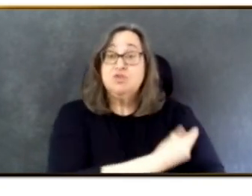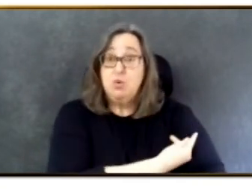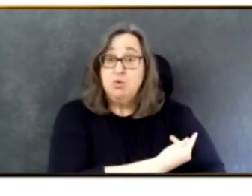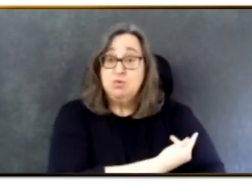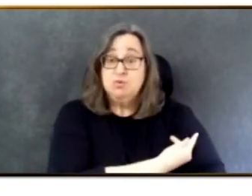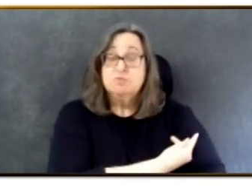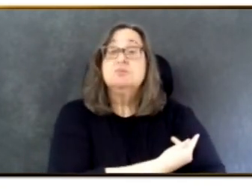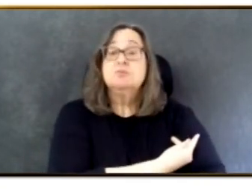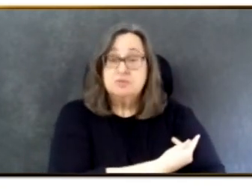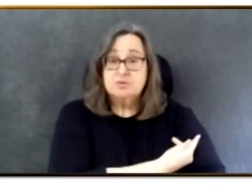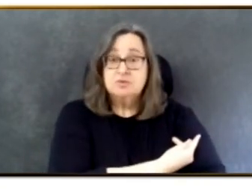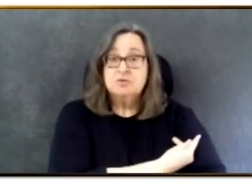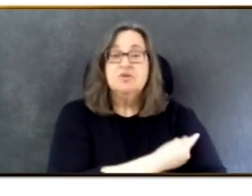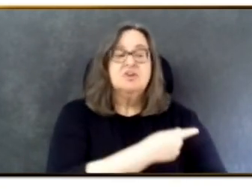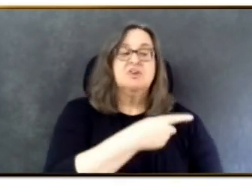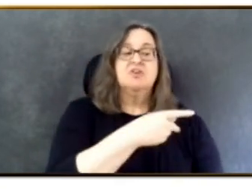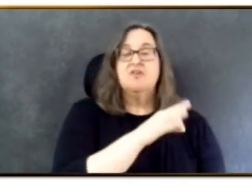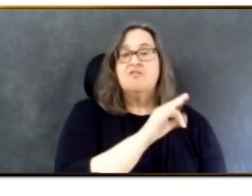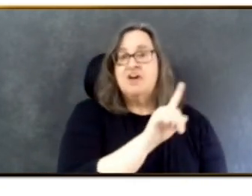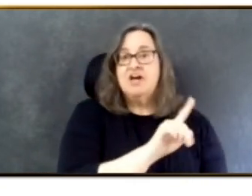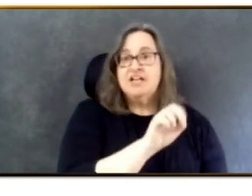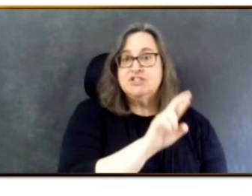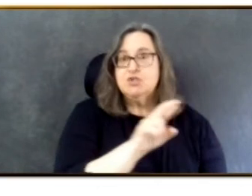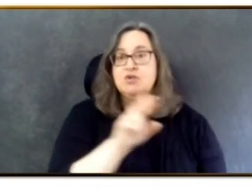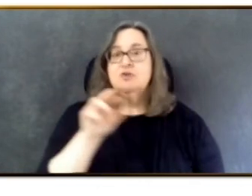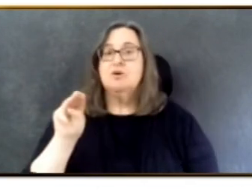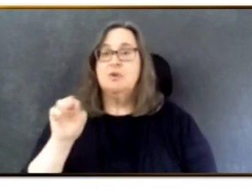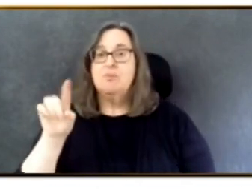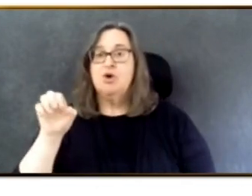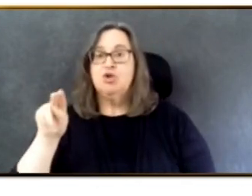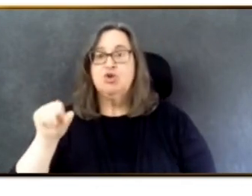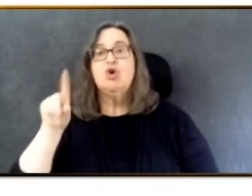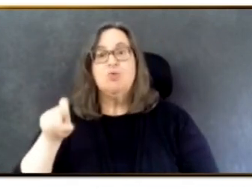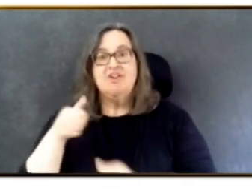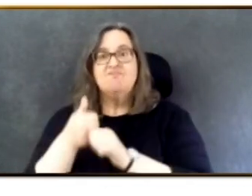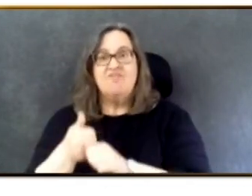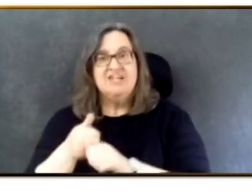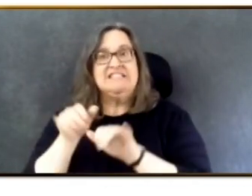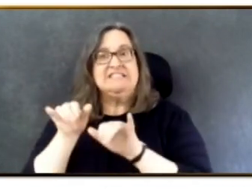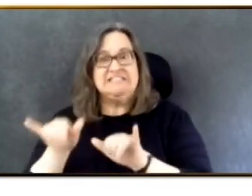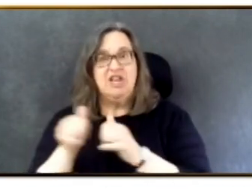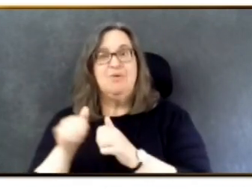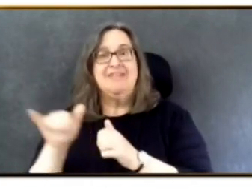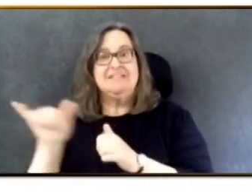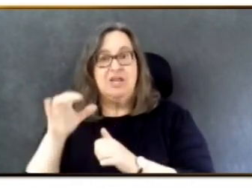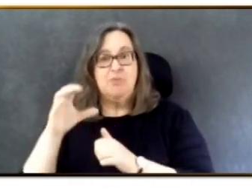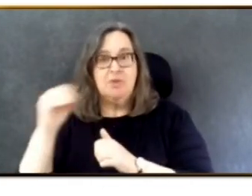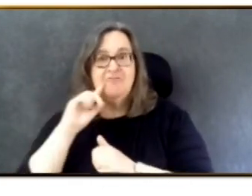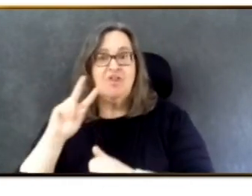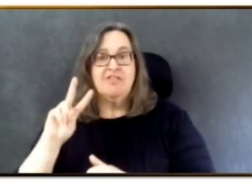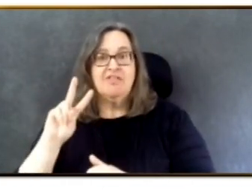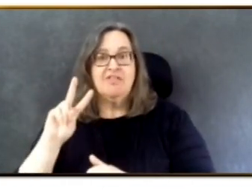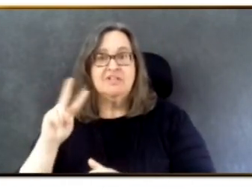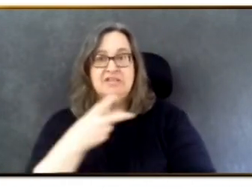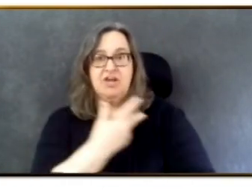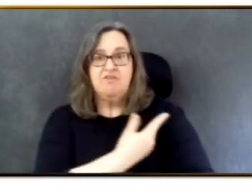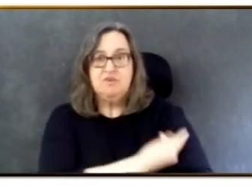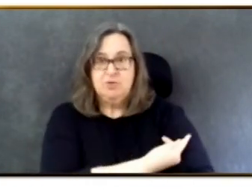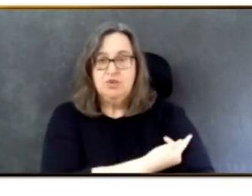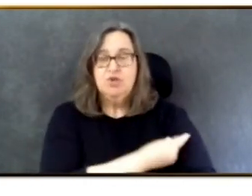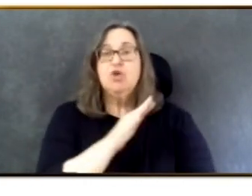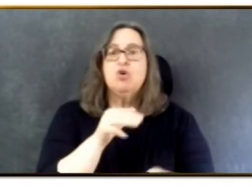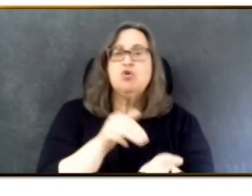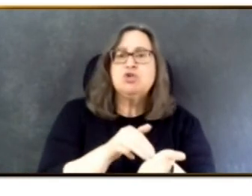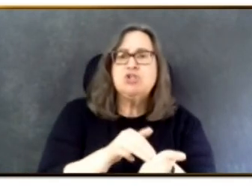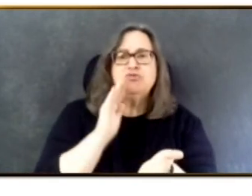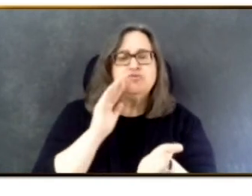available, Pfizer or Moderna, that's the one you should stick with for your second dose. Your healthcare provider will keep